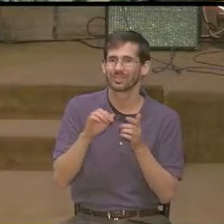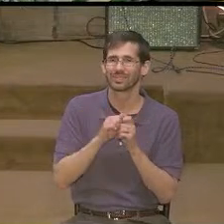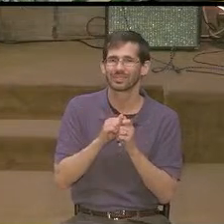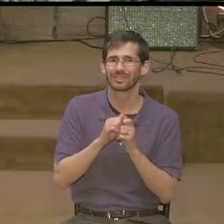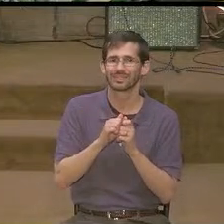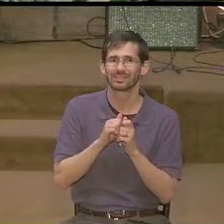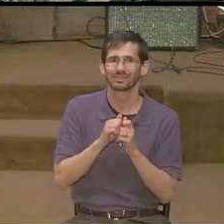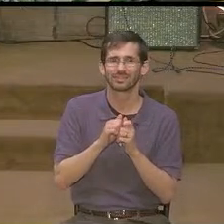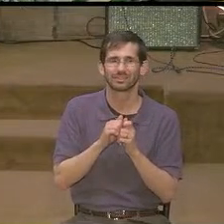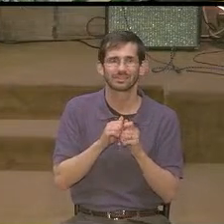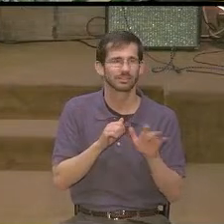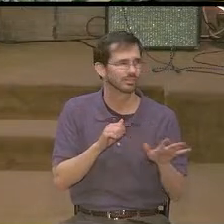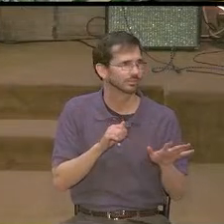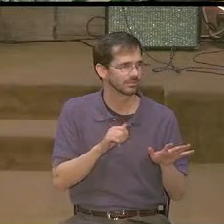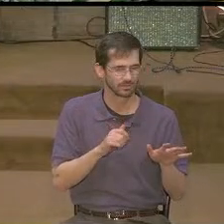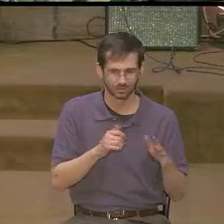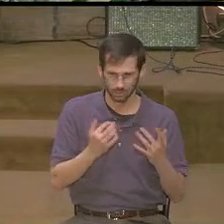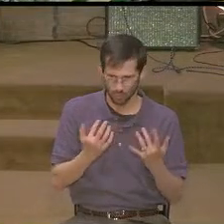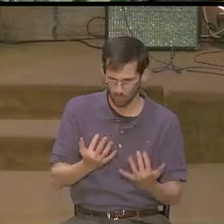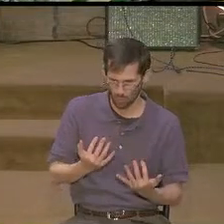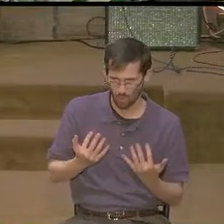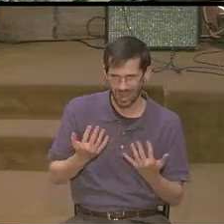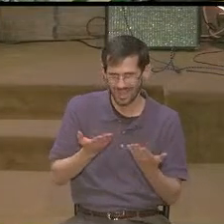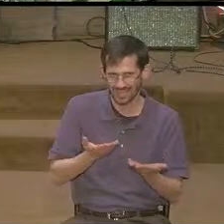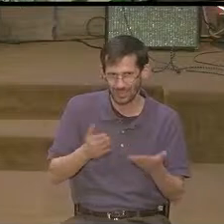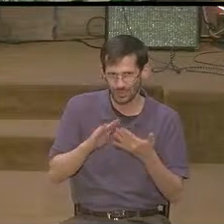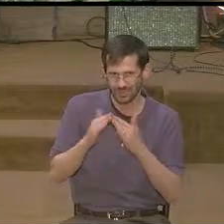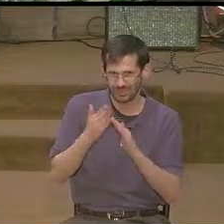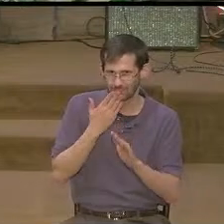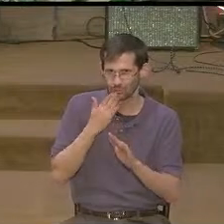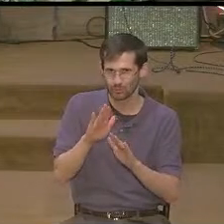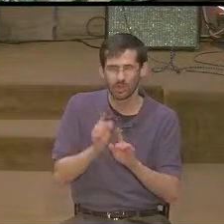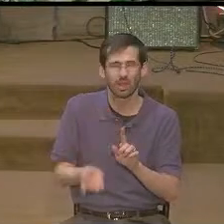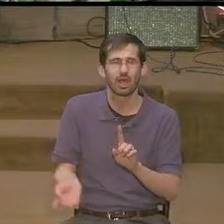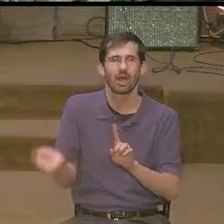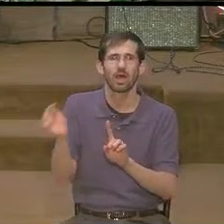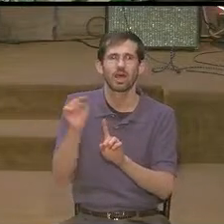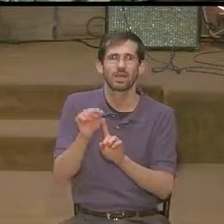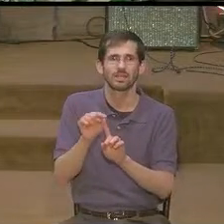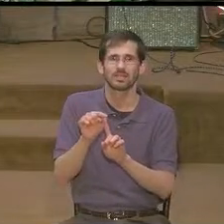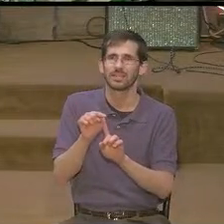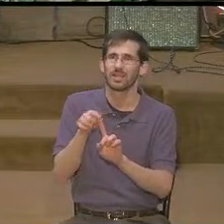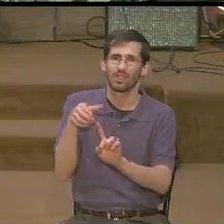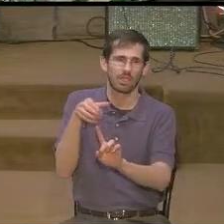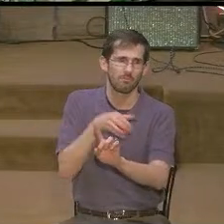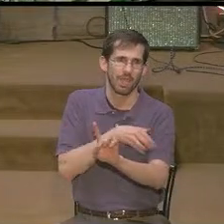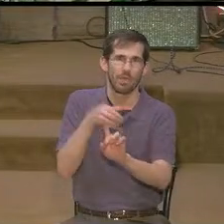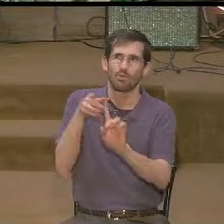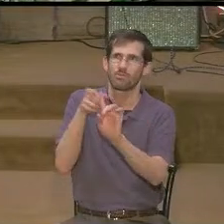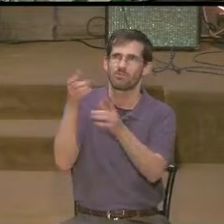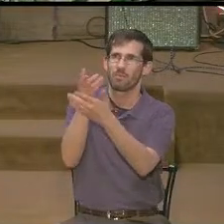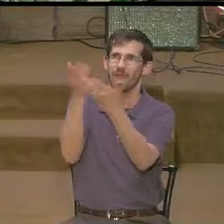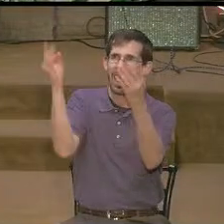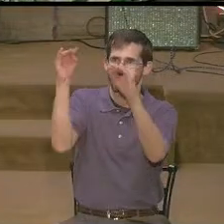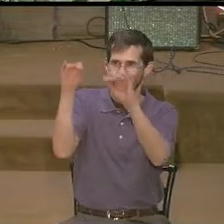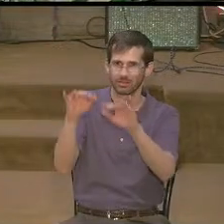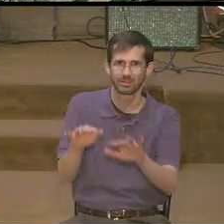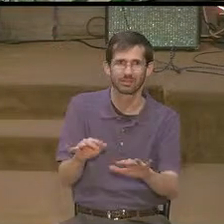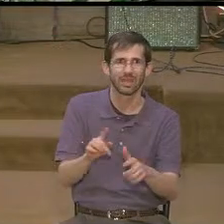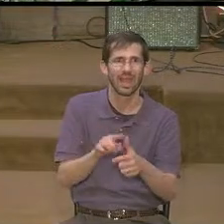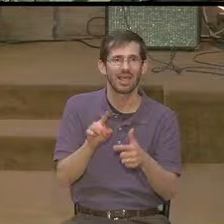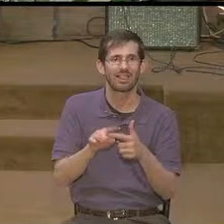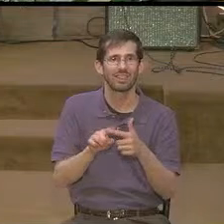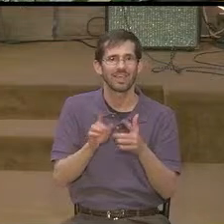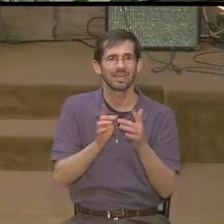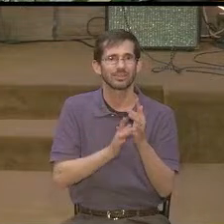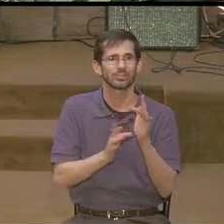But tarry in the city of Jerusalem until you are endued with power from on high. And then he led